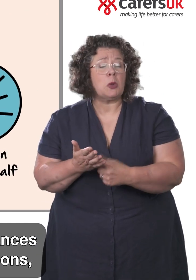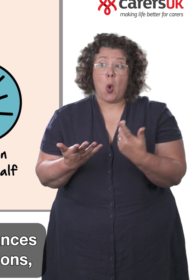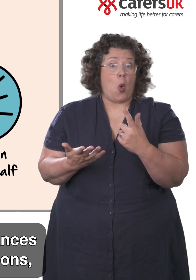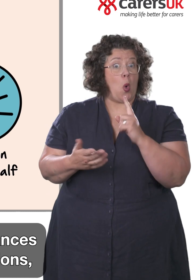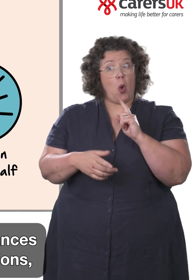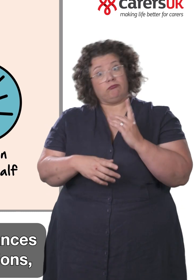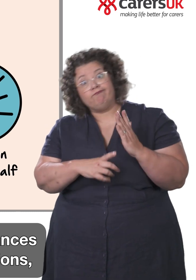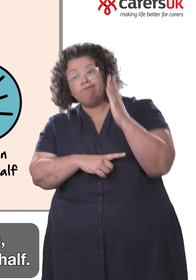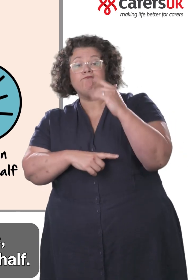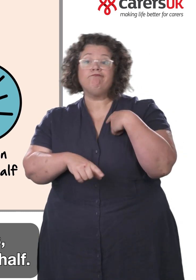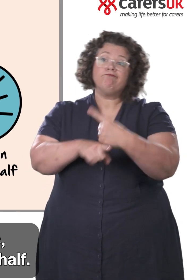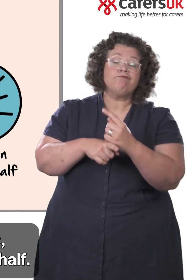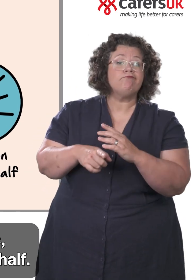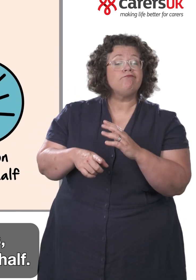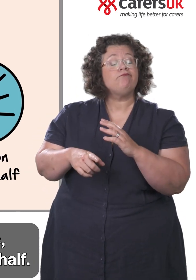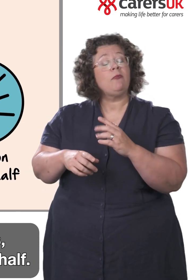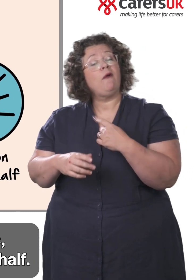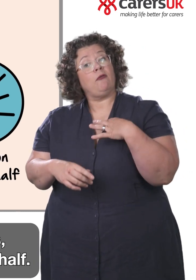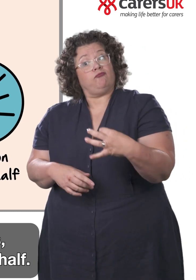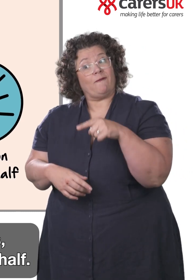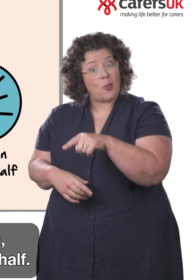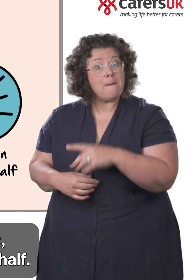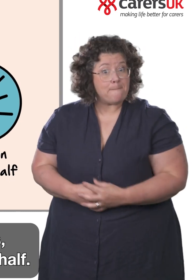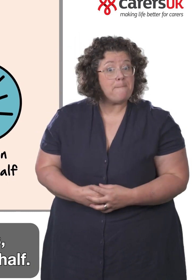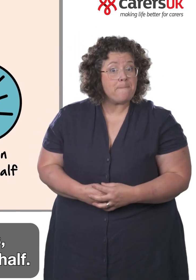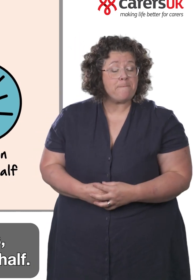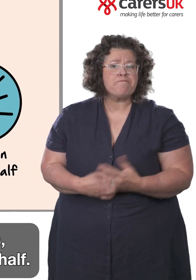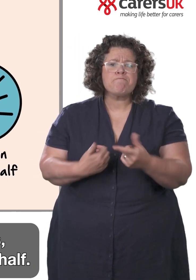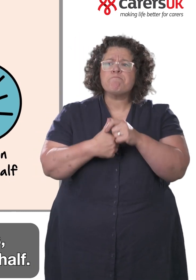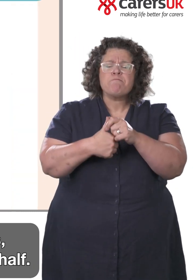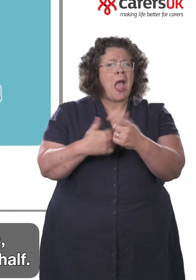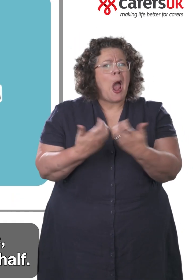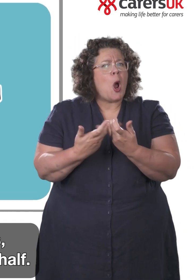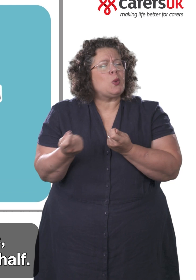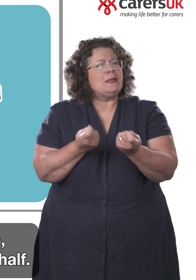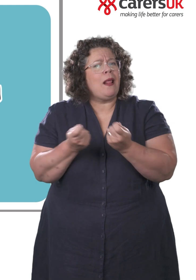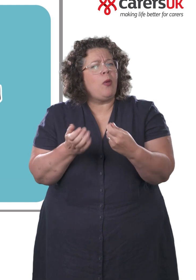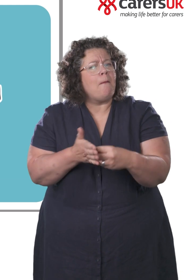health decisions, or in some cases, to speak on their behalf.